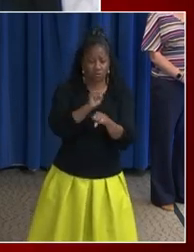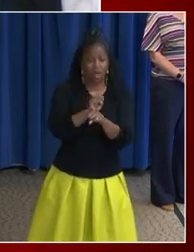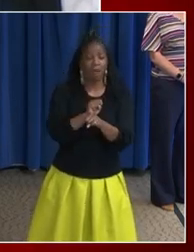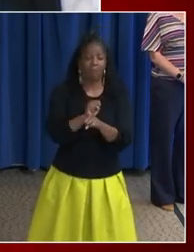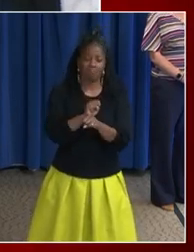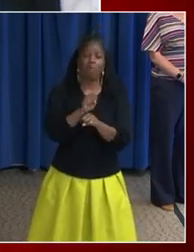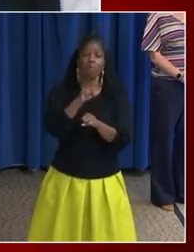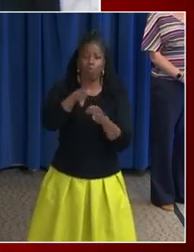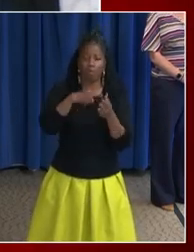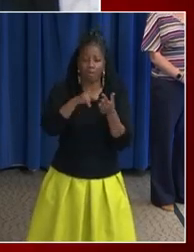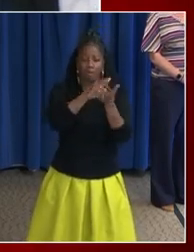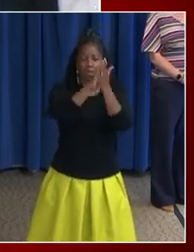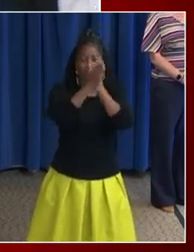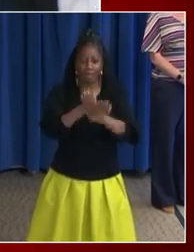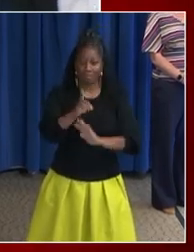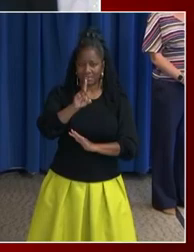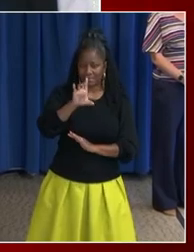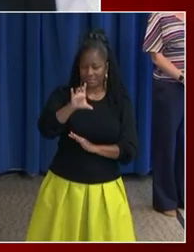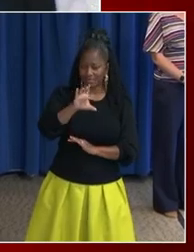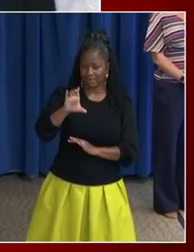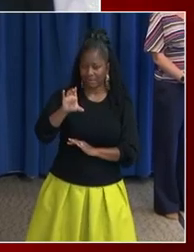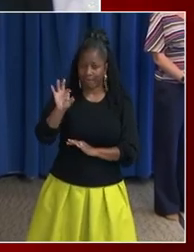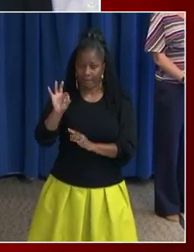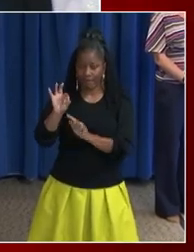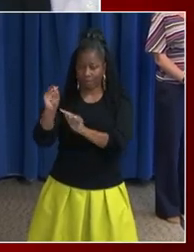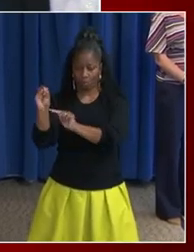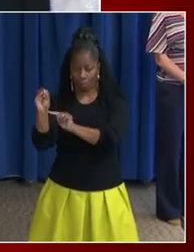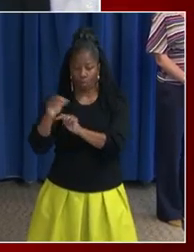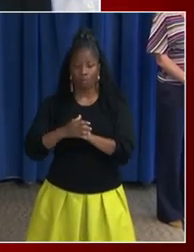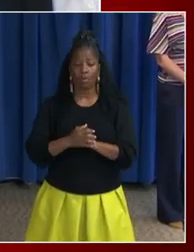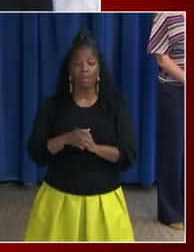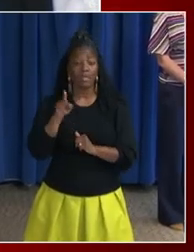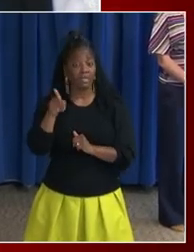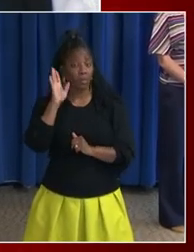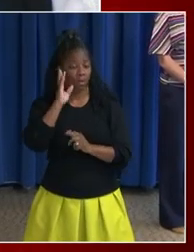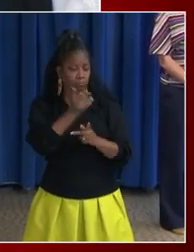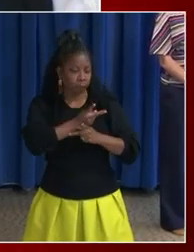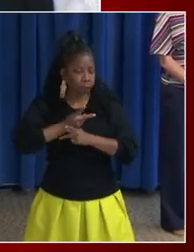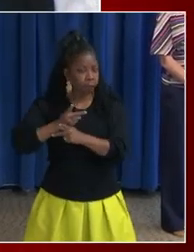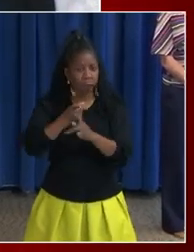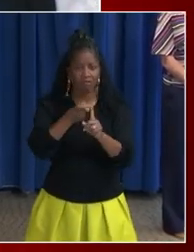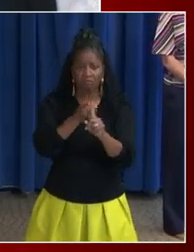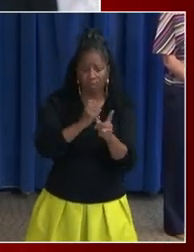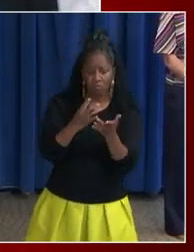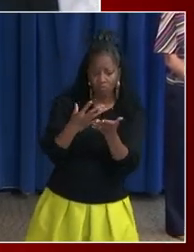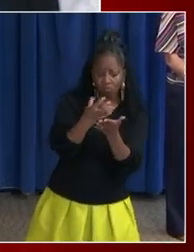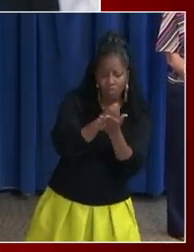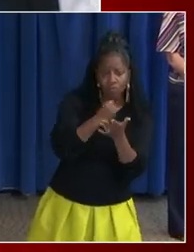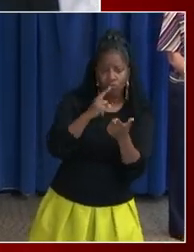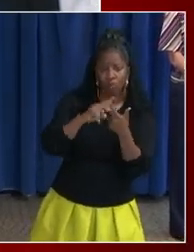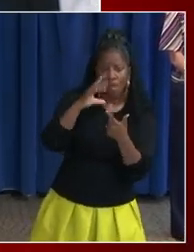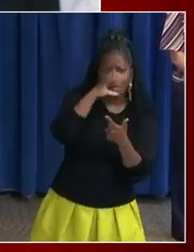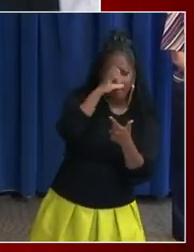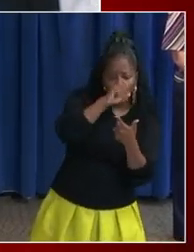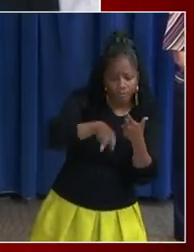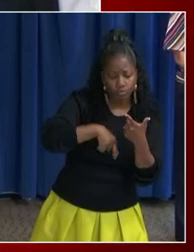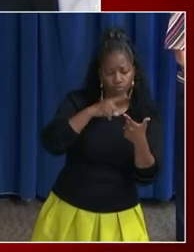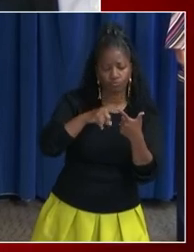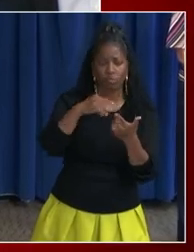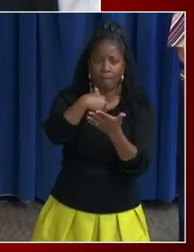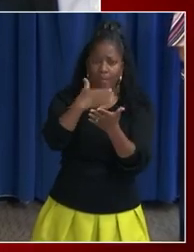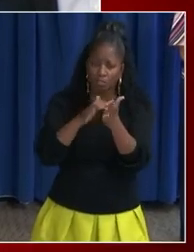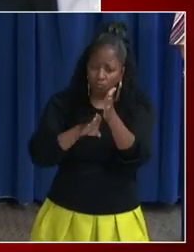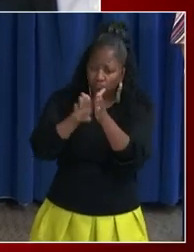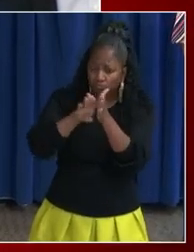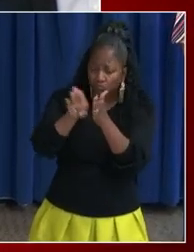CFO. The district CFO, of course, oversees everything from revenue estimation to budget